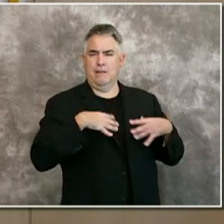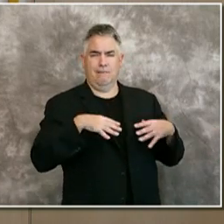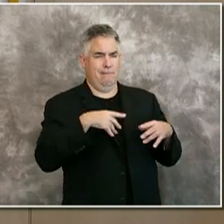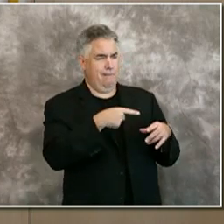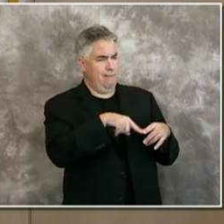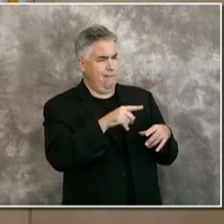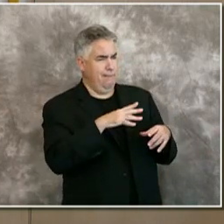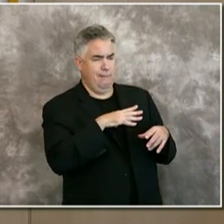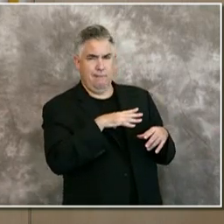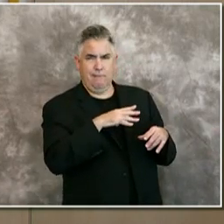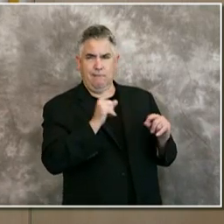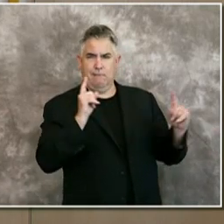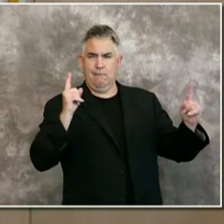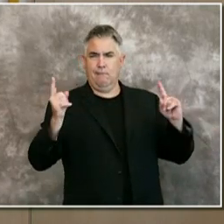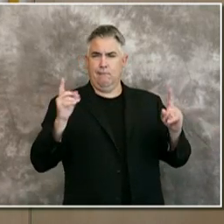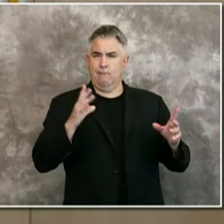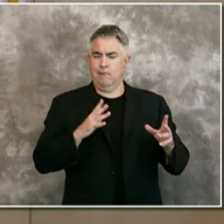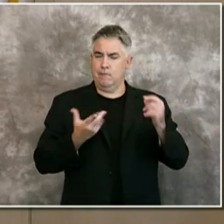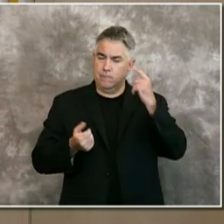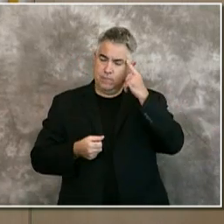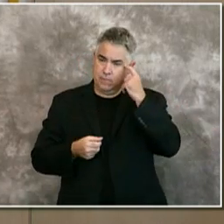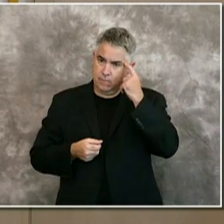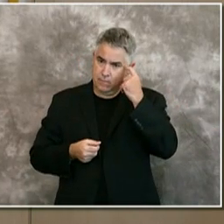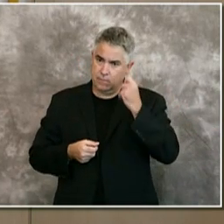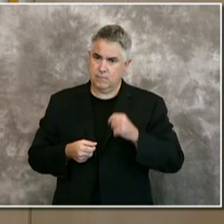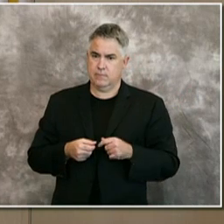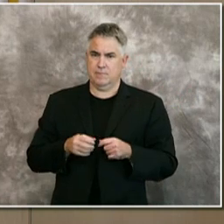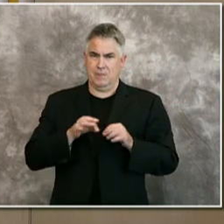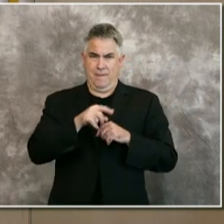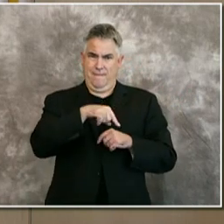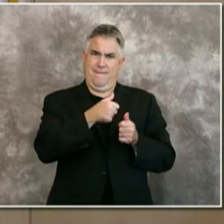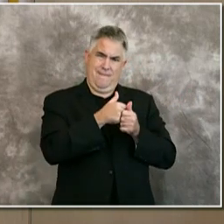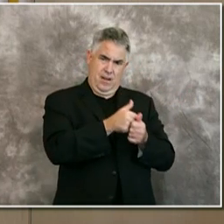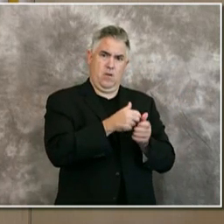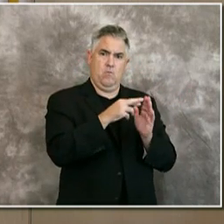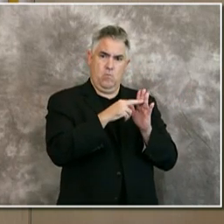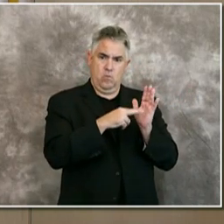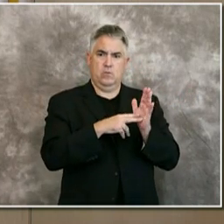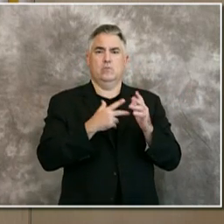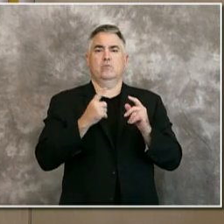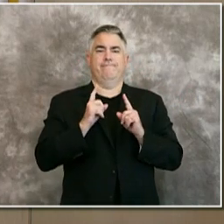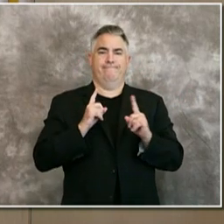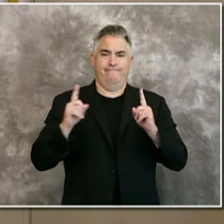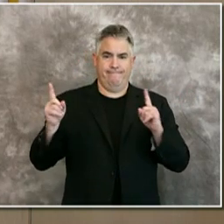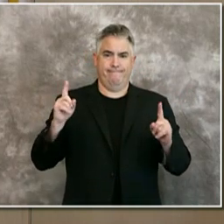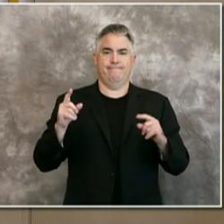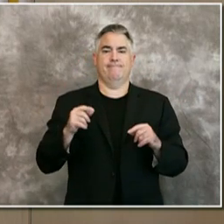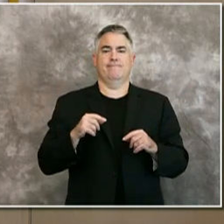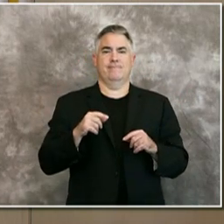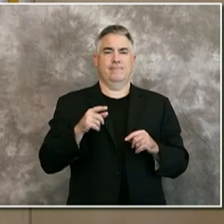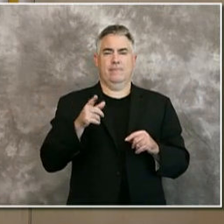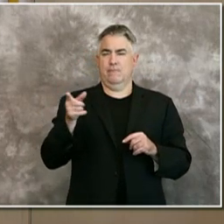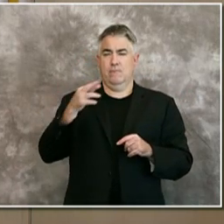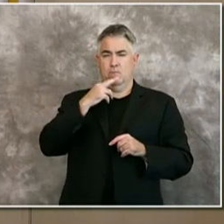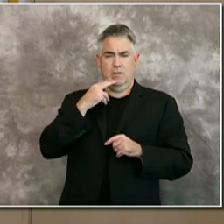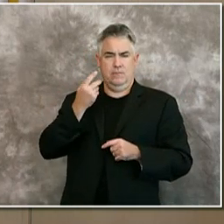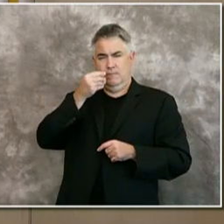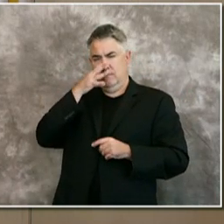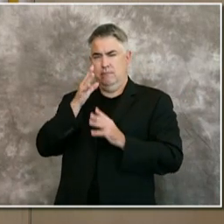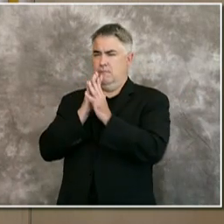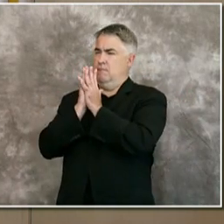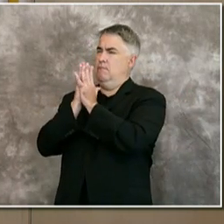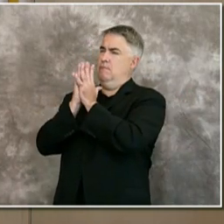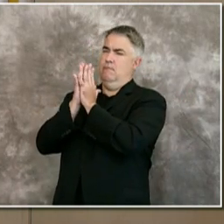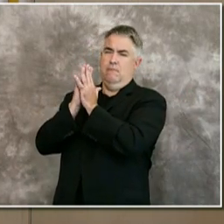as you have described. Again, following the science, they are mostly in restaurants. Businesses are also